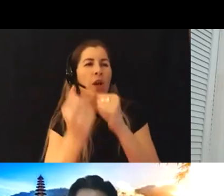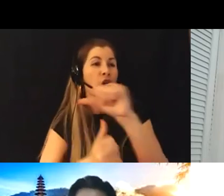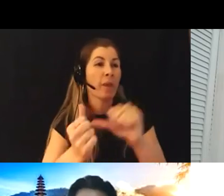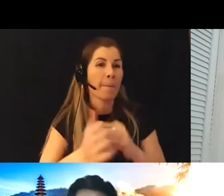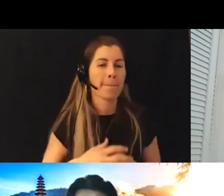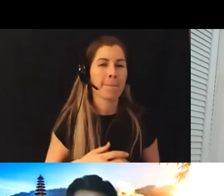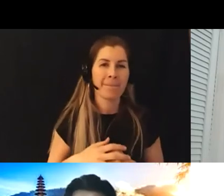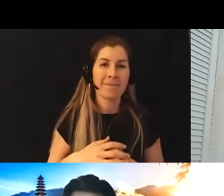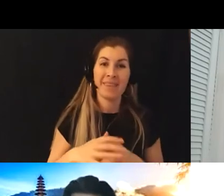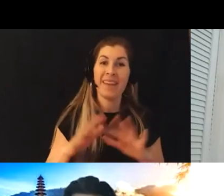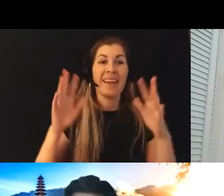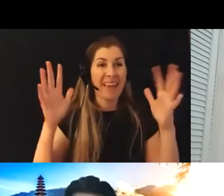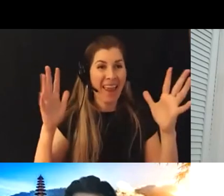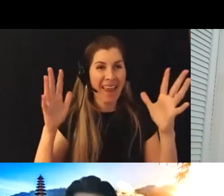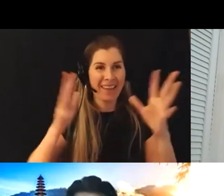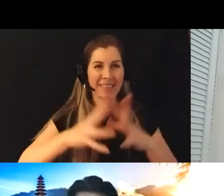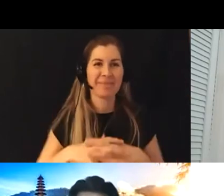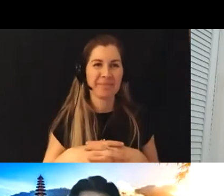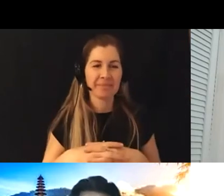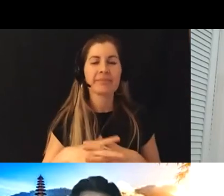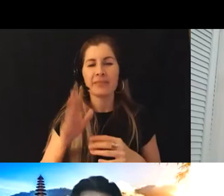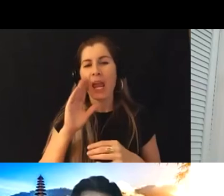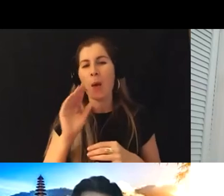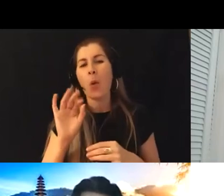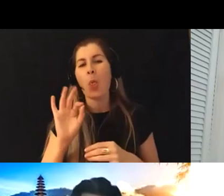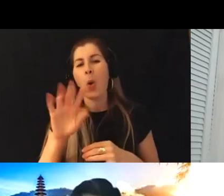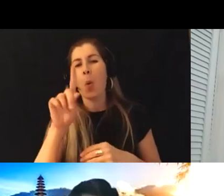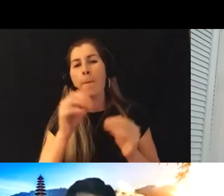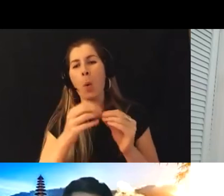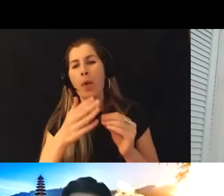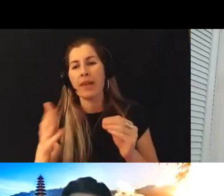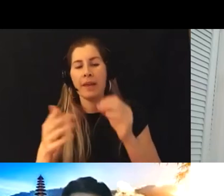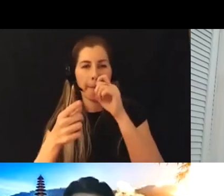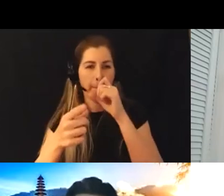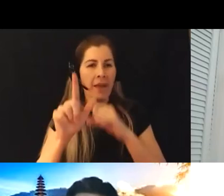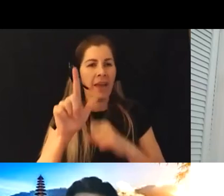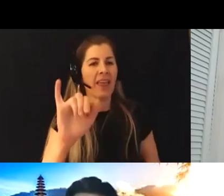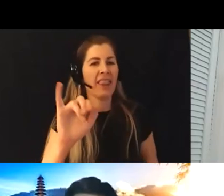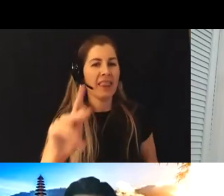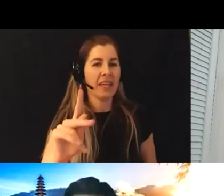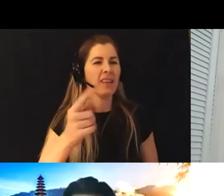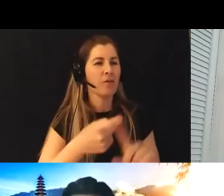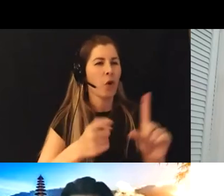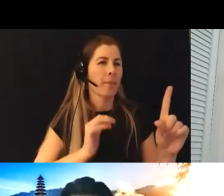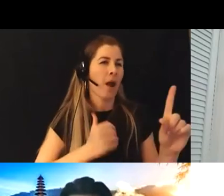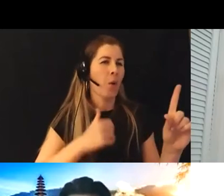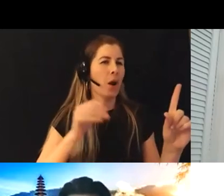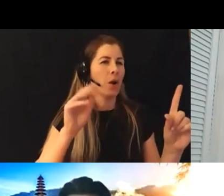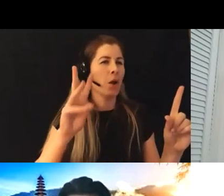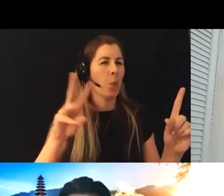Yay. Okay, I'm going to throw into the chat one more thing, which is a link on our website that actually